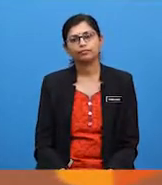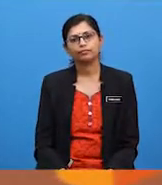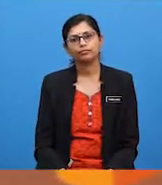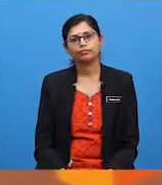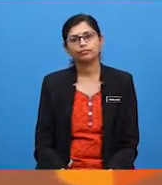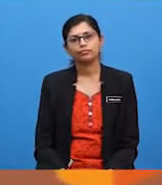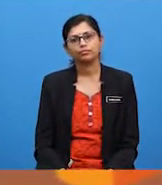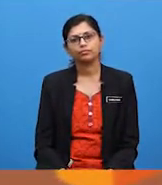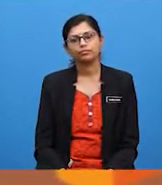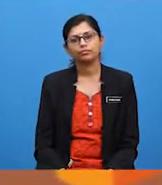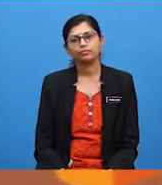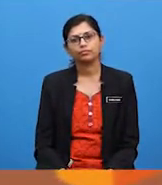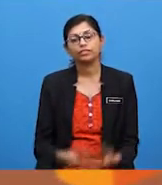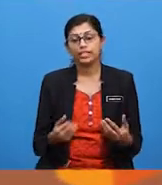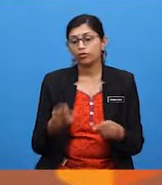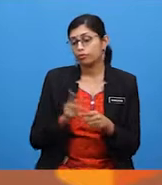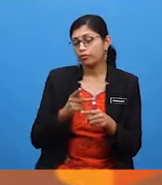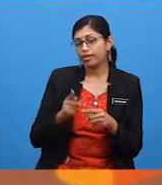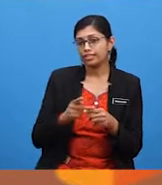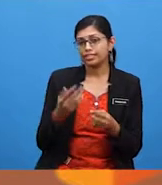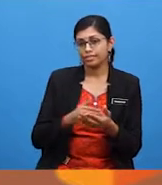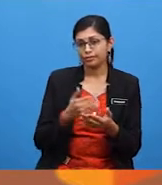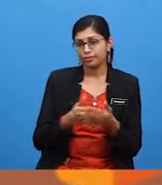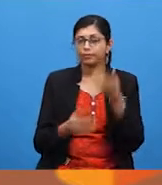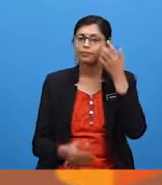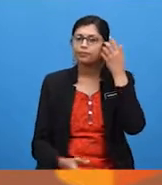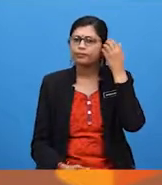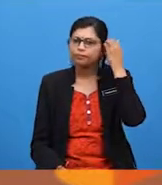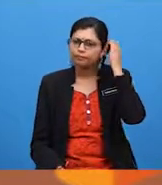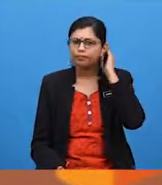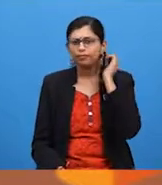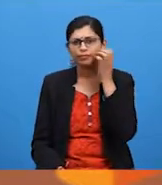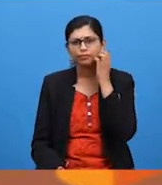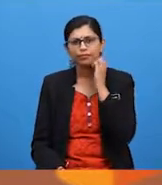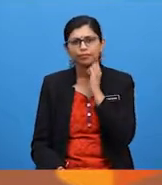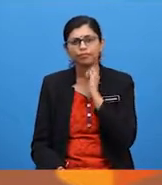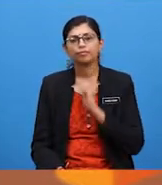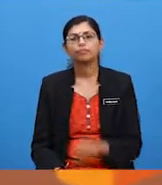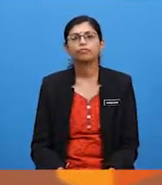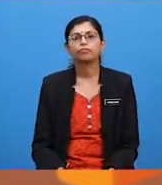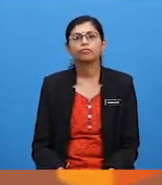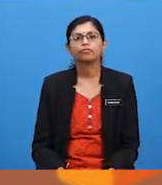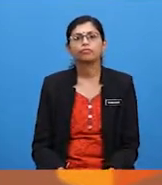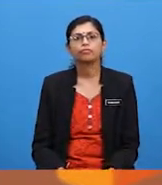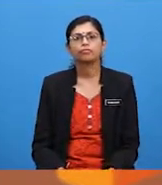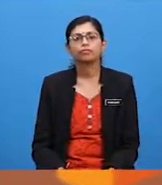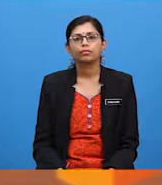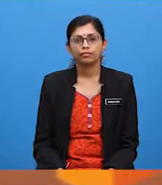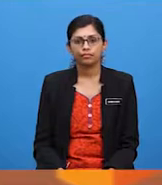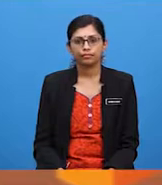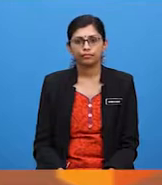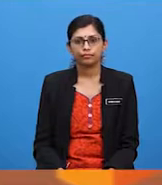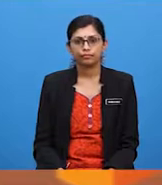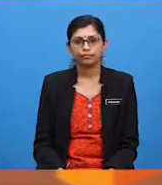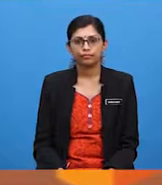Let's practice some more. Okay, I'll give you a few situations, and